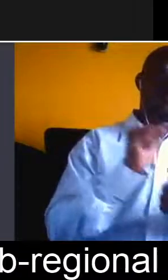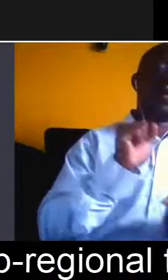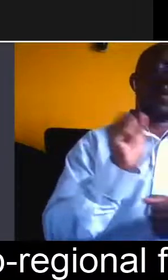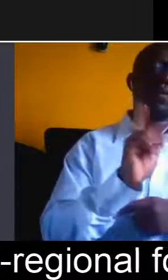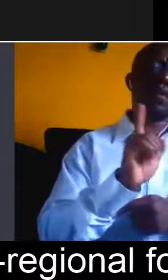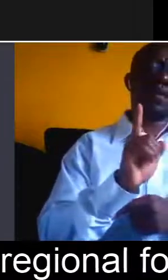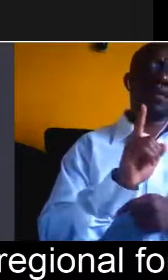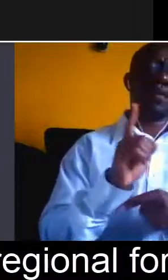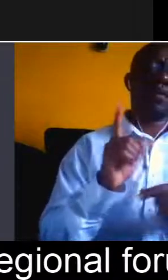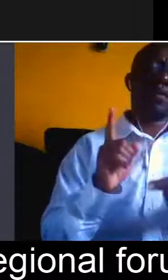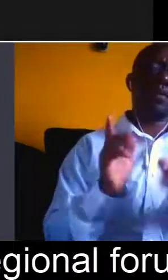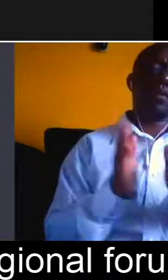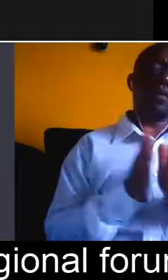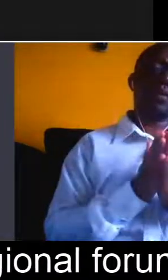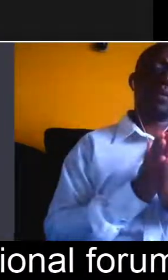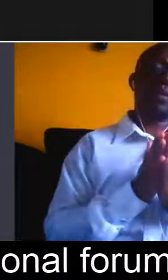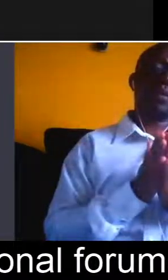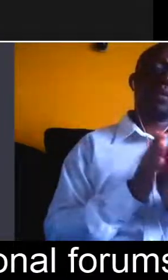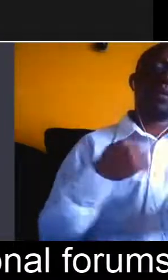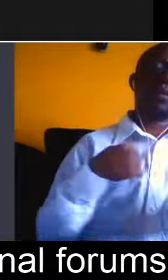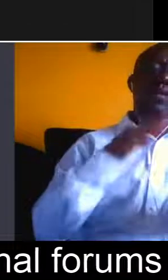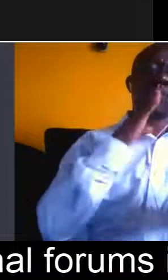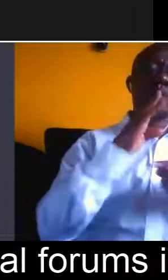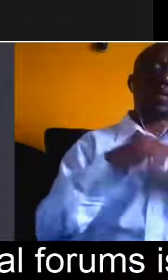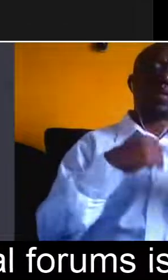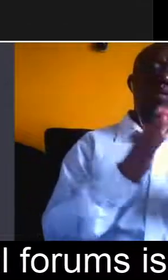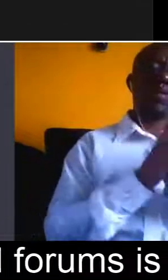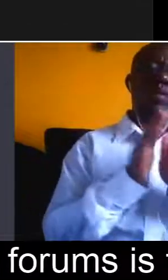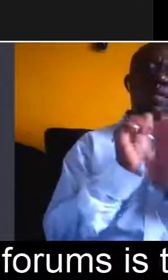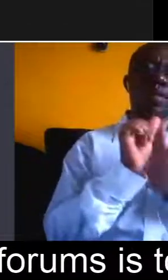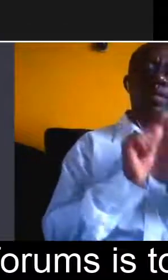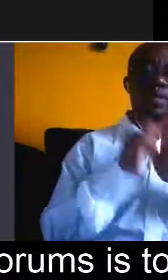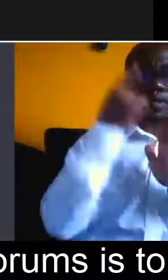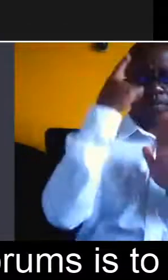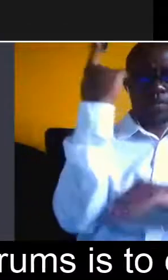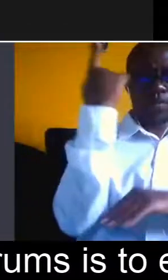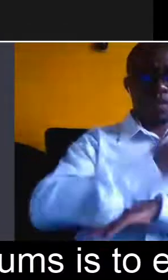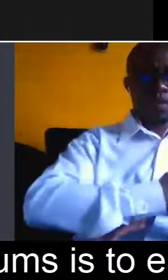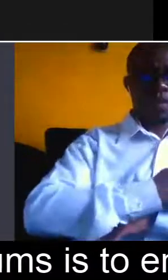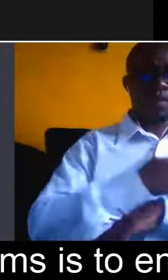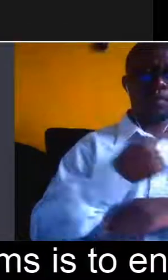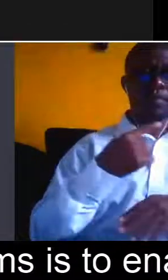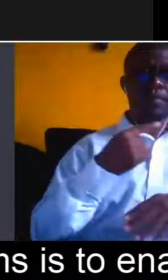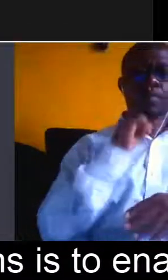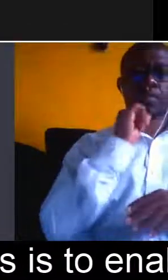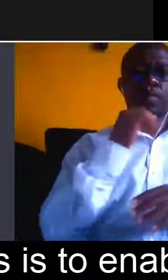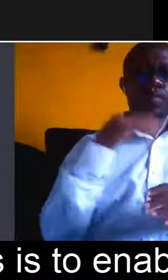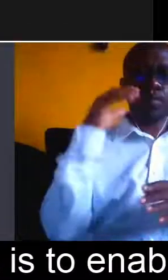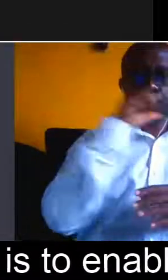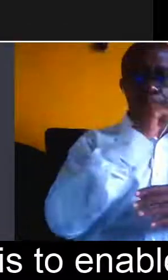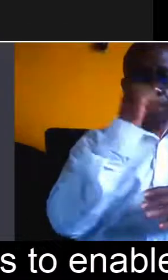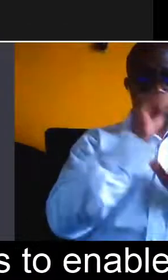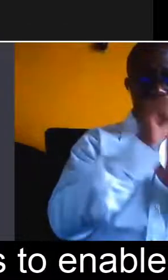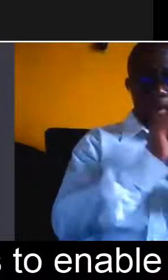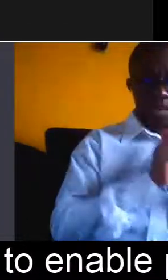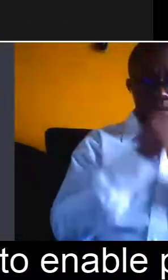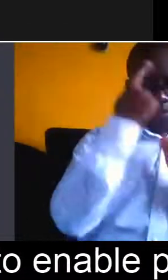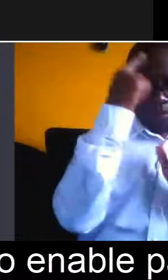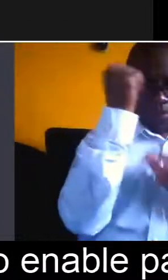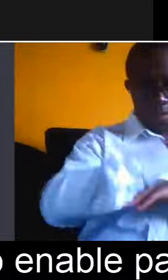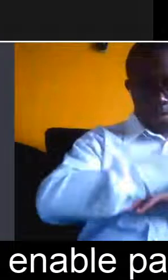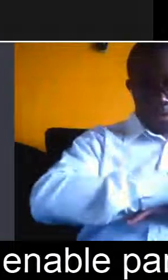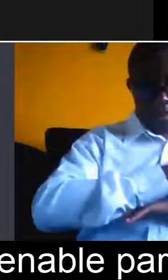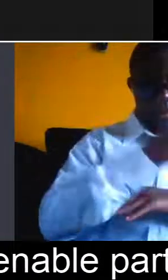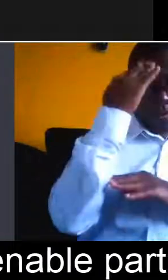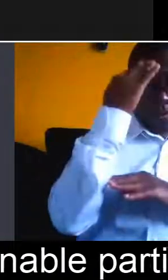and continue with the agenda for the day. You don't want to miss the agenda for the day because that will, we are going